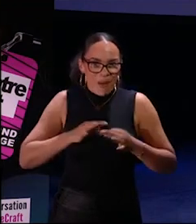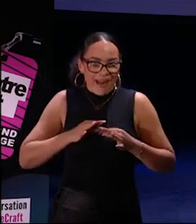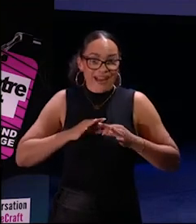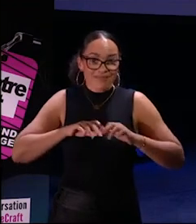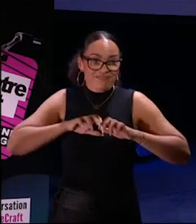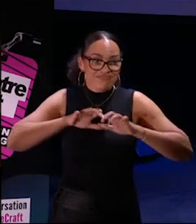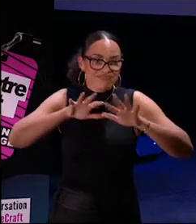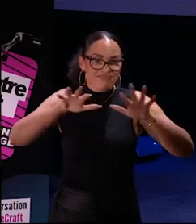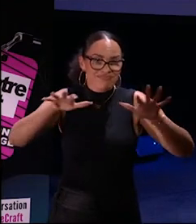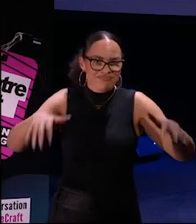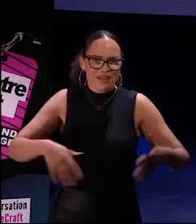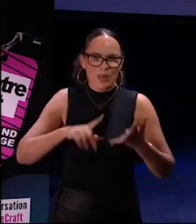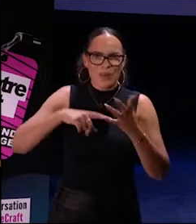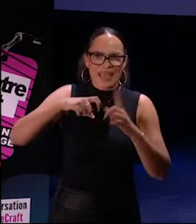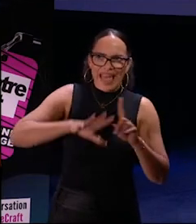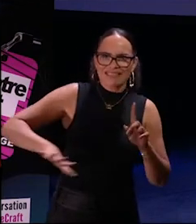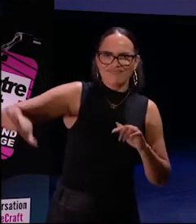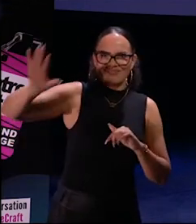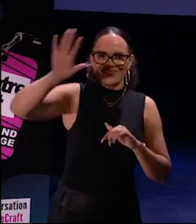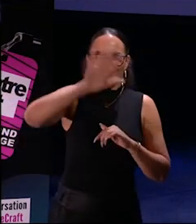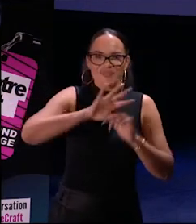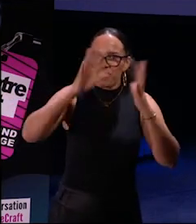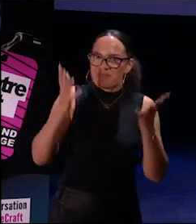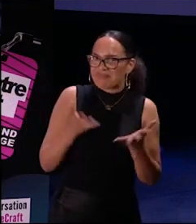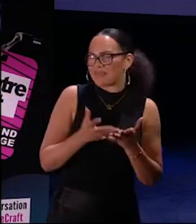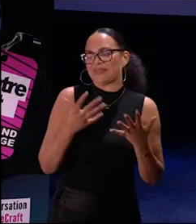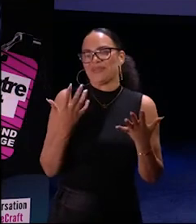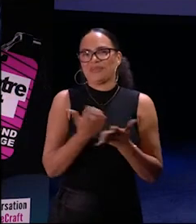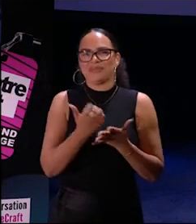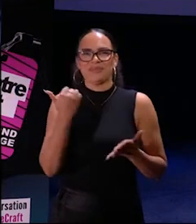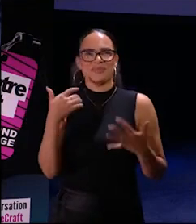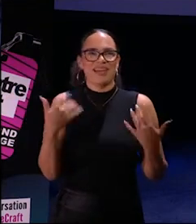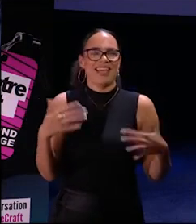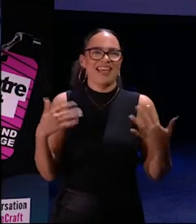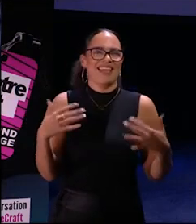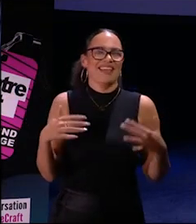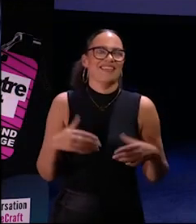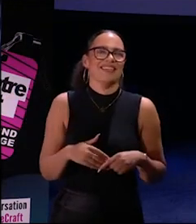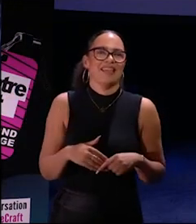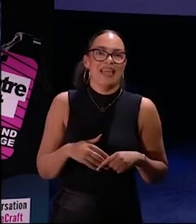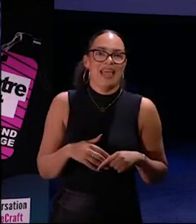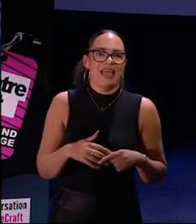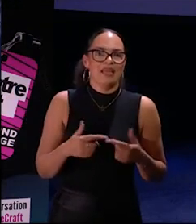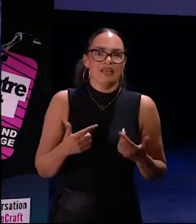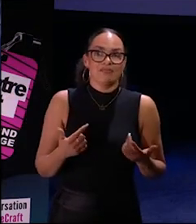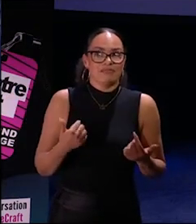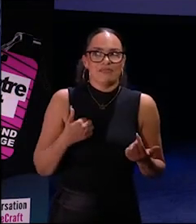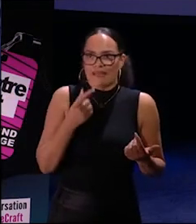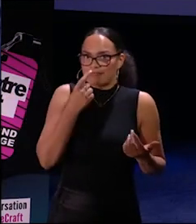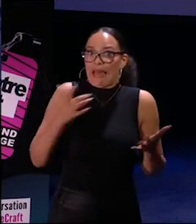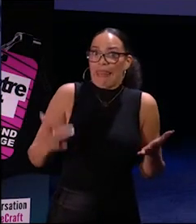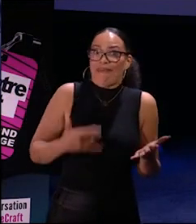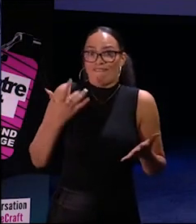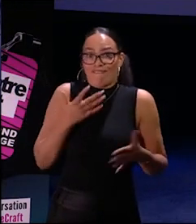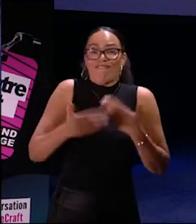across different parts of the UK was amazing, and meant that I could actually live because I could fund part of that. And then